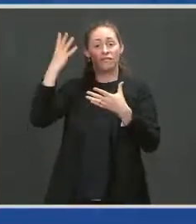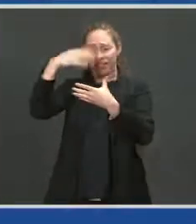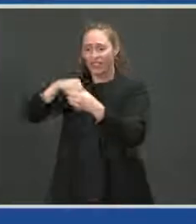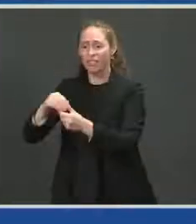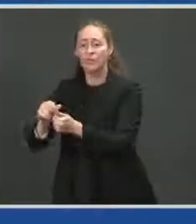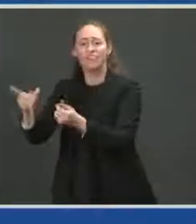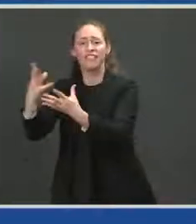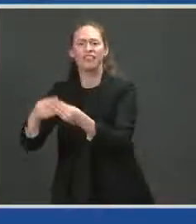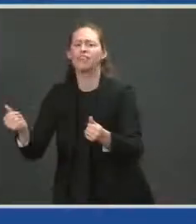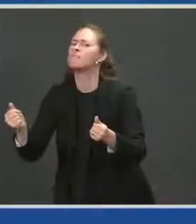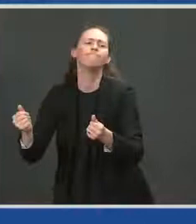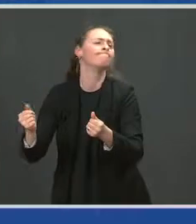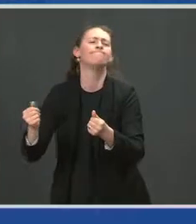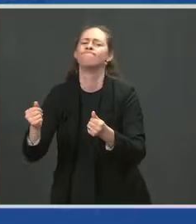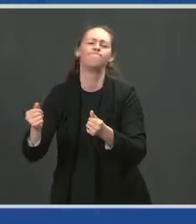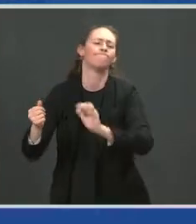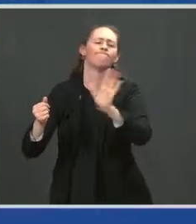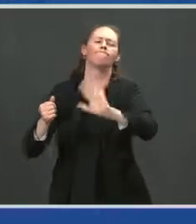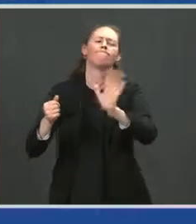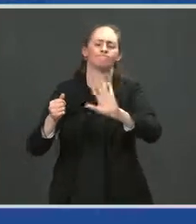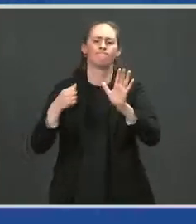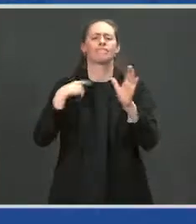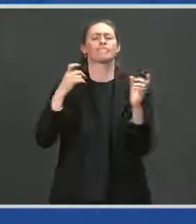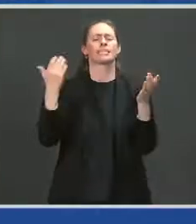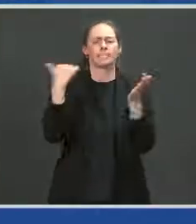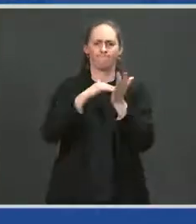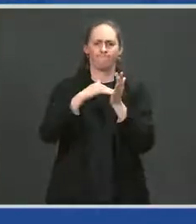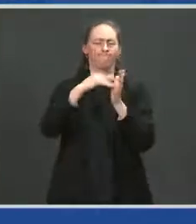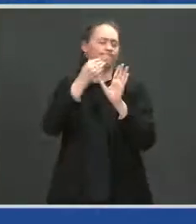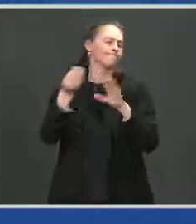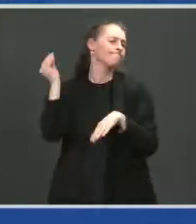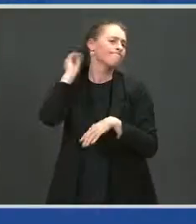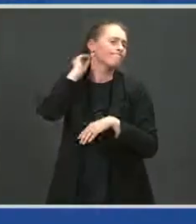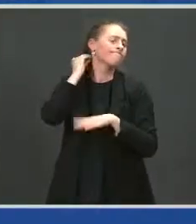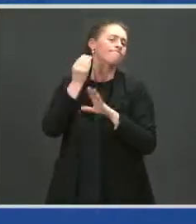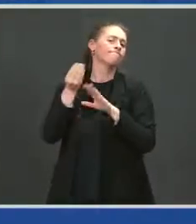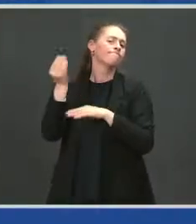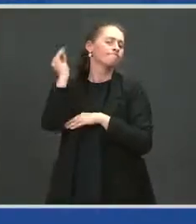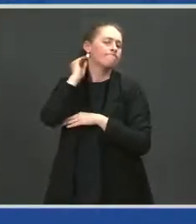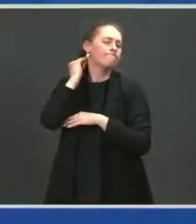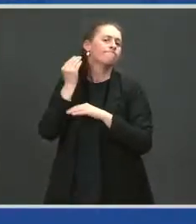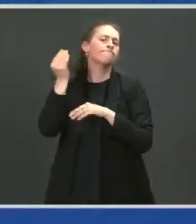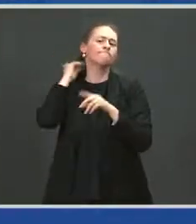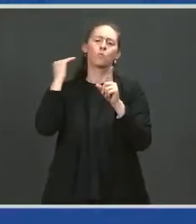hearing those words. We must not turn away. We can't turn away.